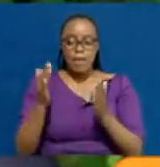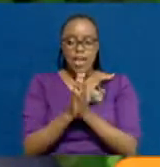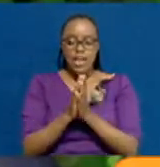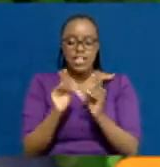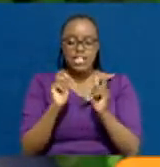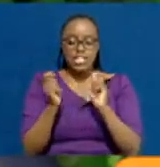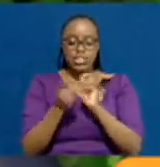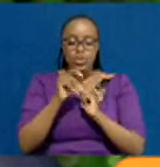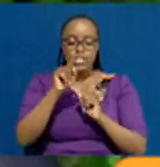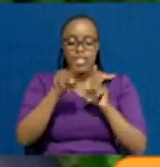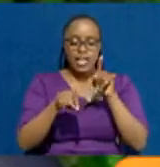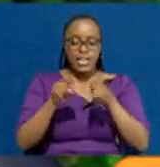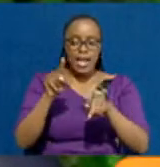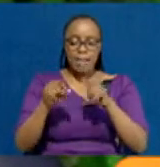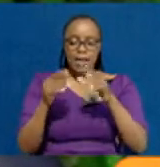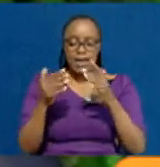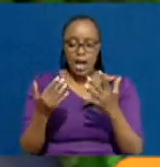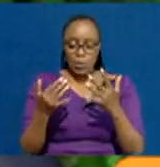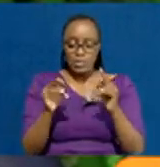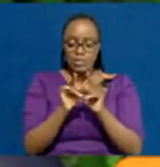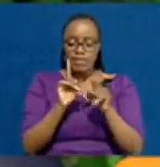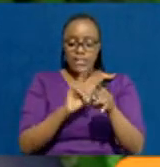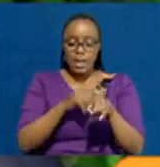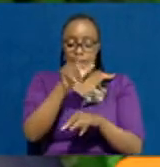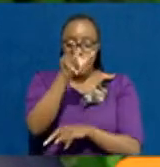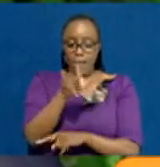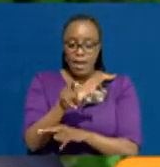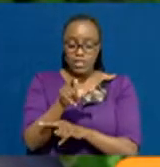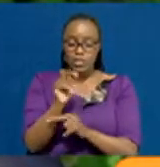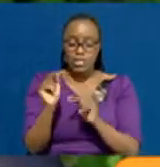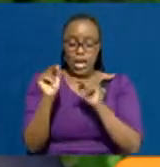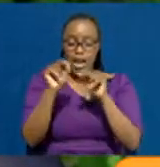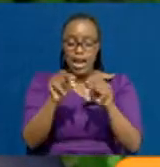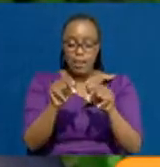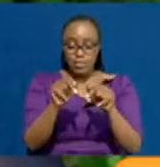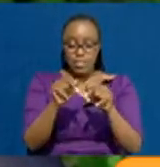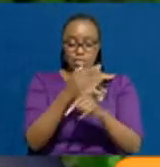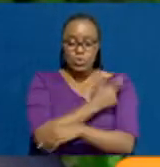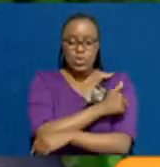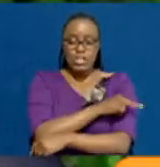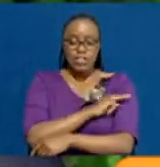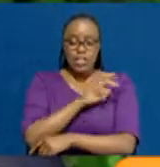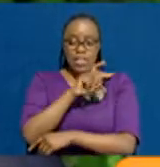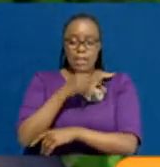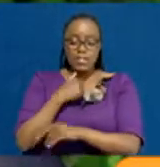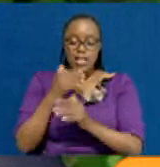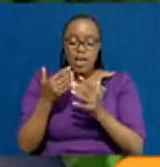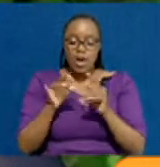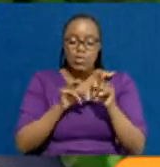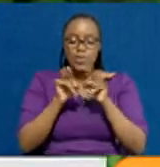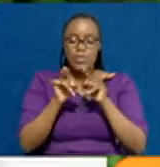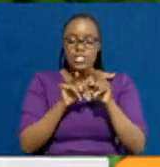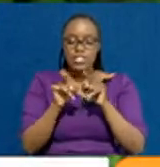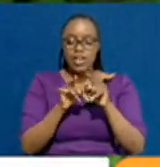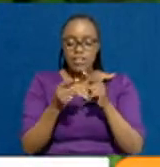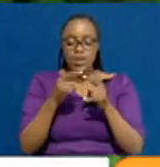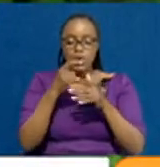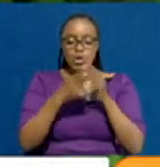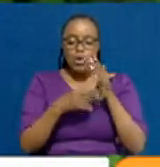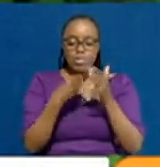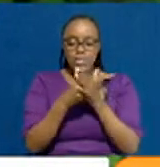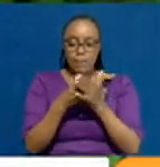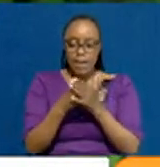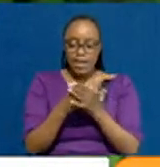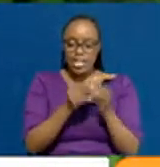the dynamics in terms of, because by the time someone gets to the facility, they have to get a means of transport that will cost them money. They